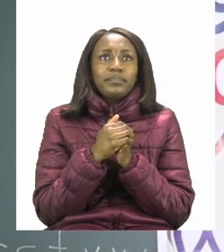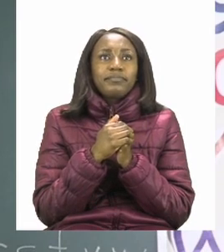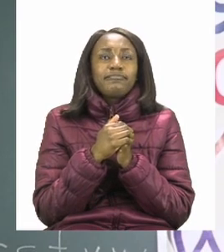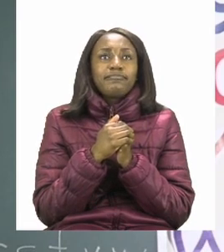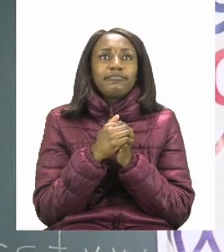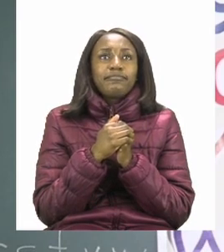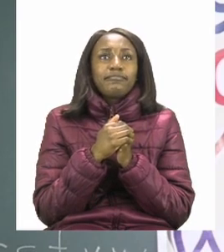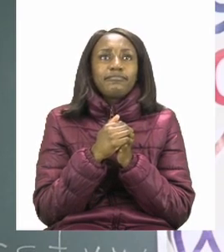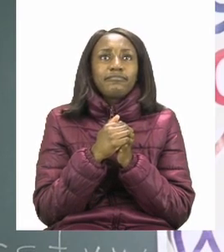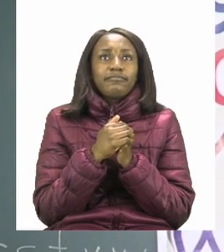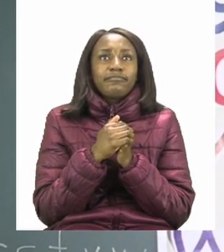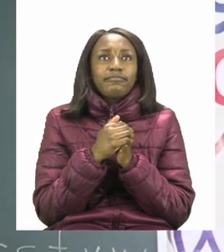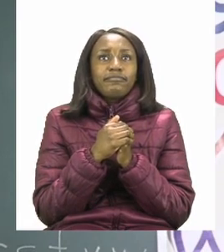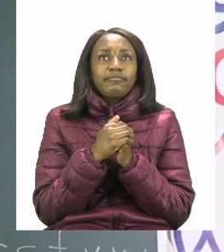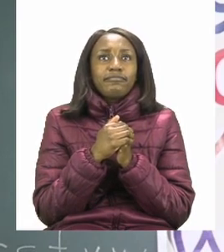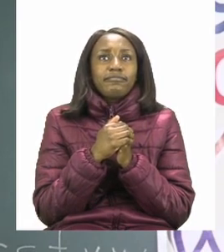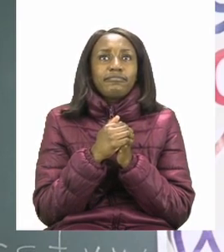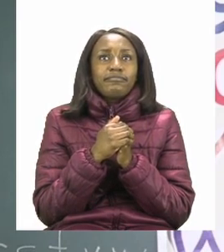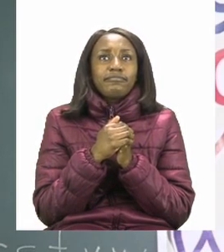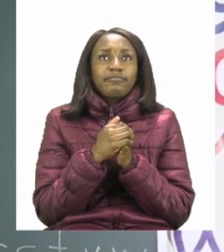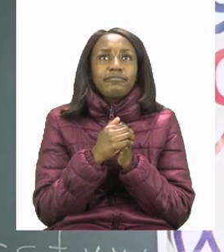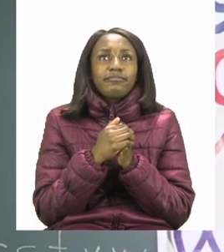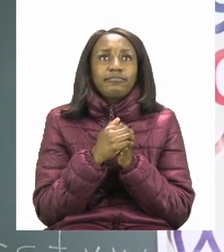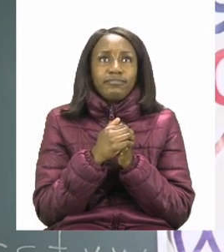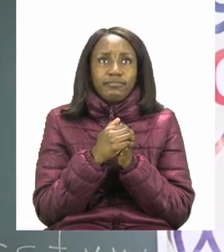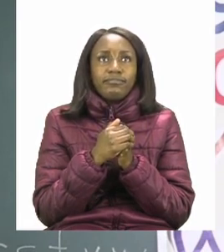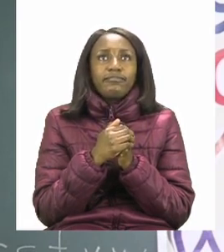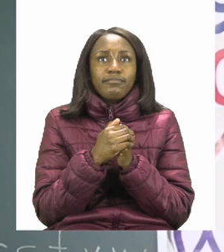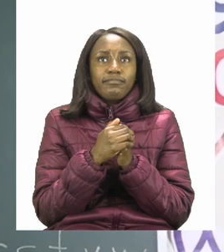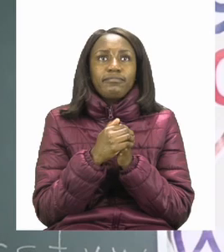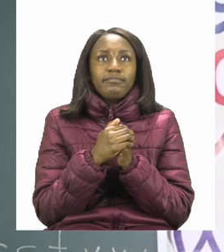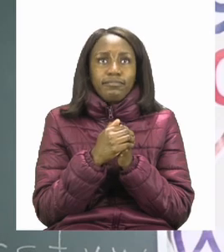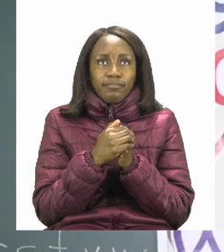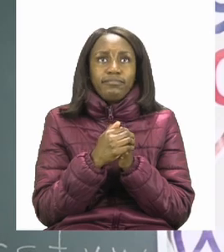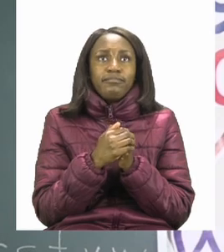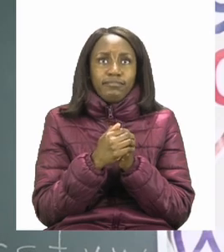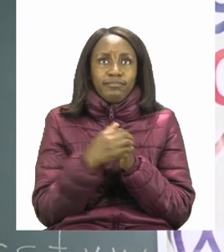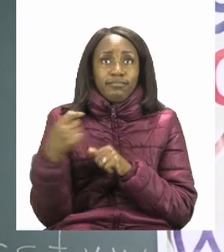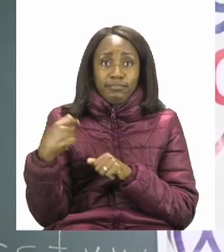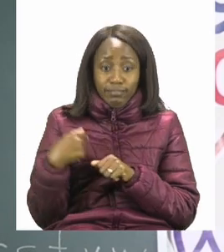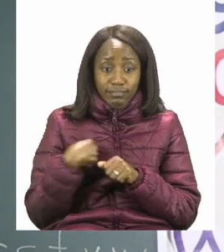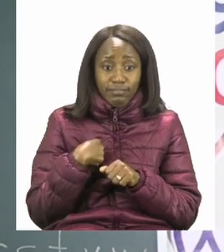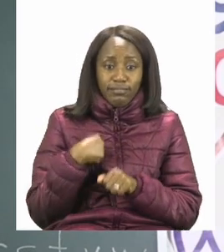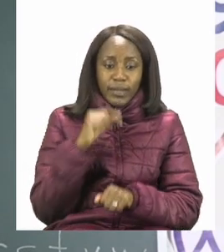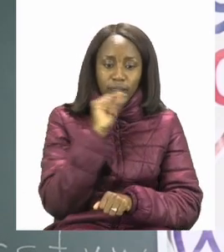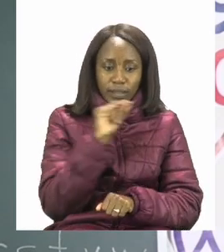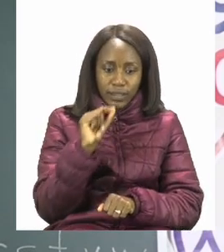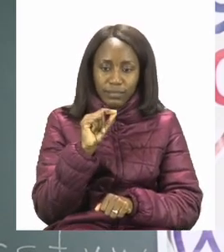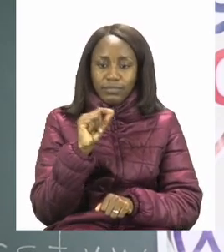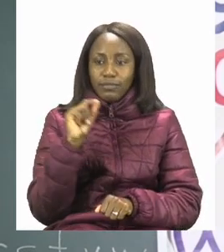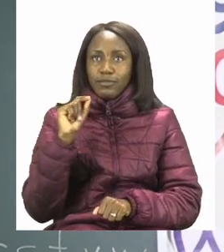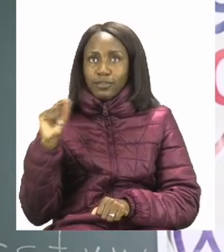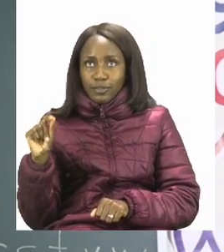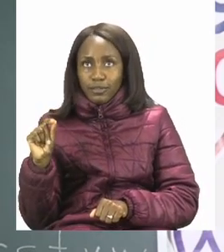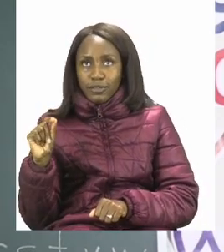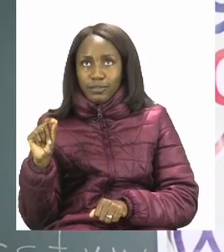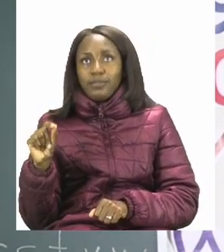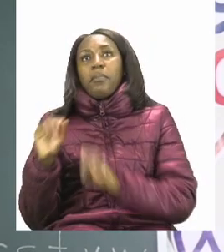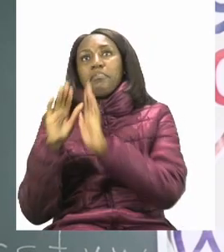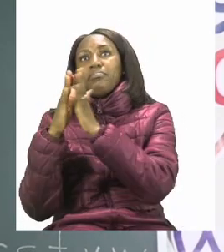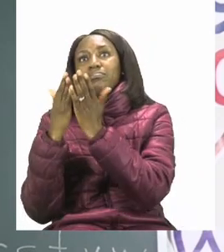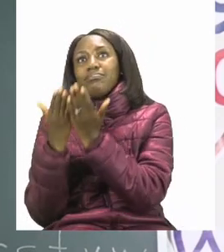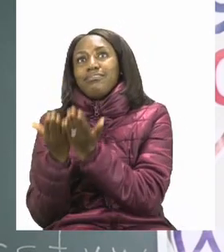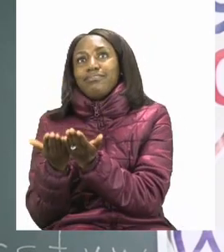So the first thing we're going to do is read it without the verb or the article. He dash